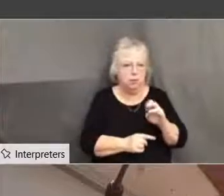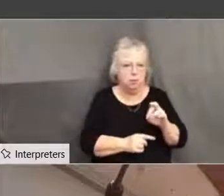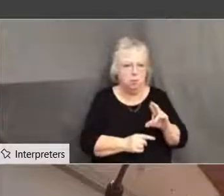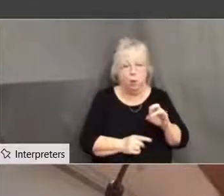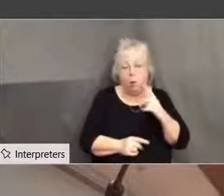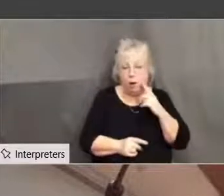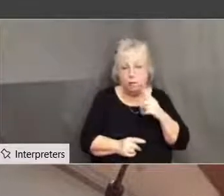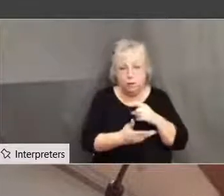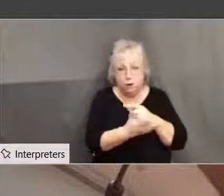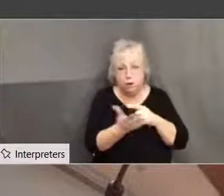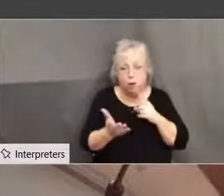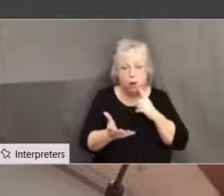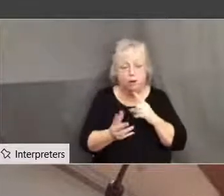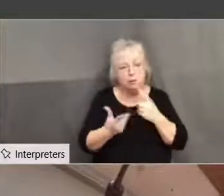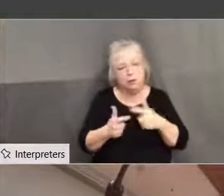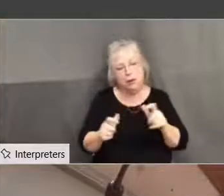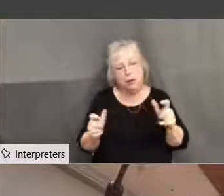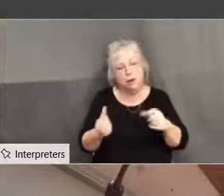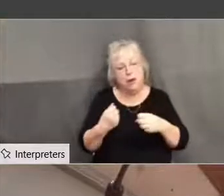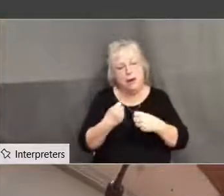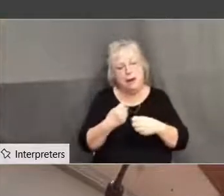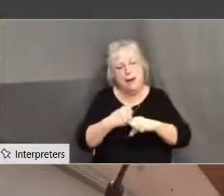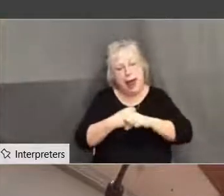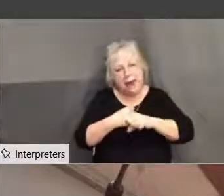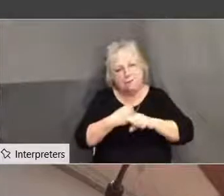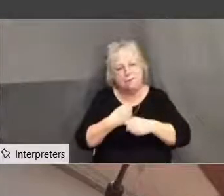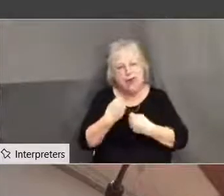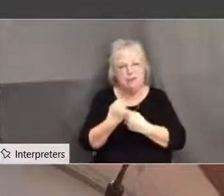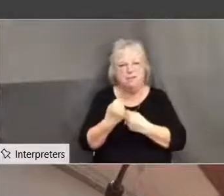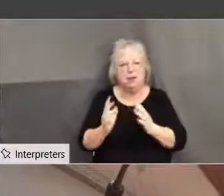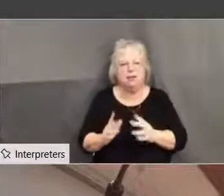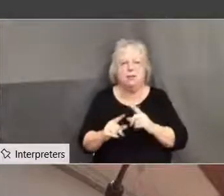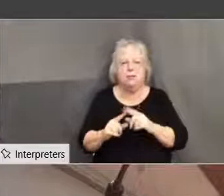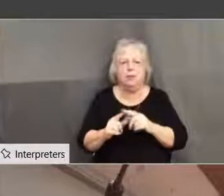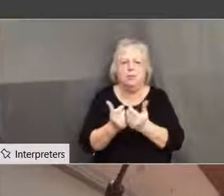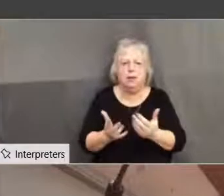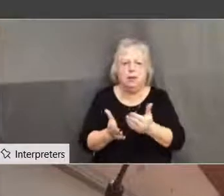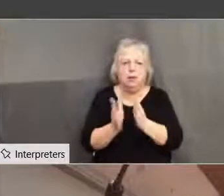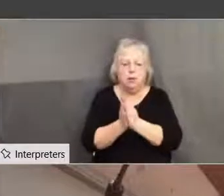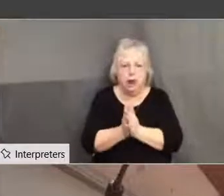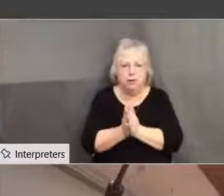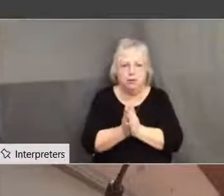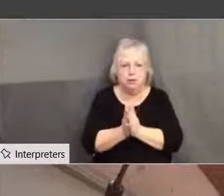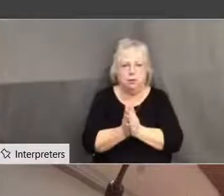to answer your question, everything that you asked for, that hasn't been strayed away.